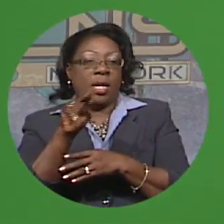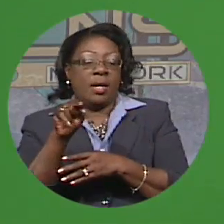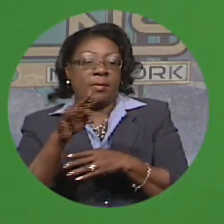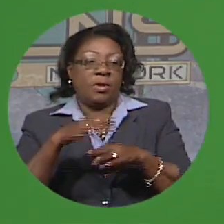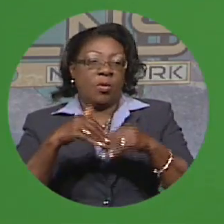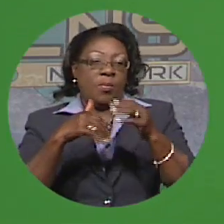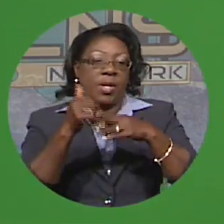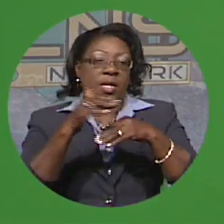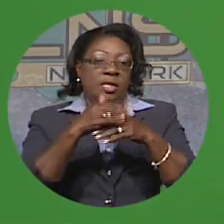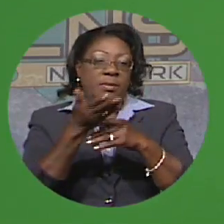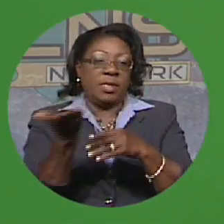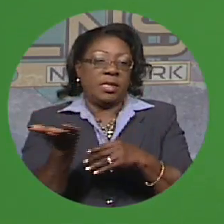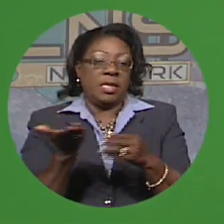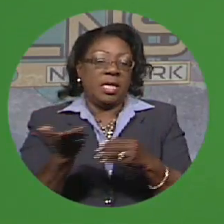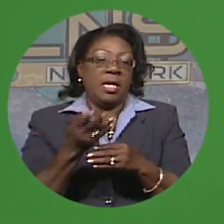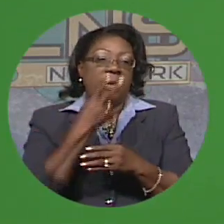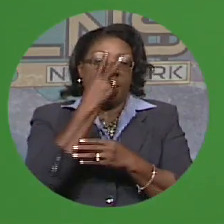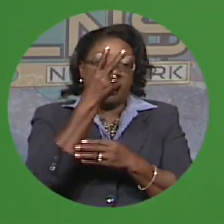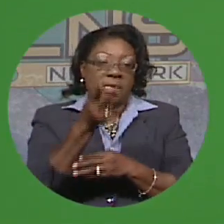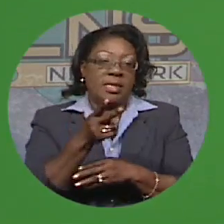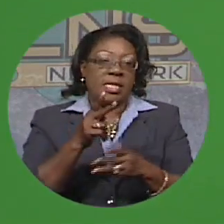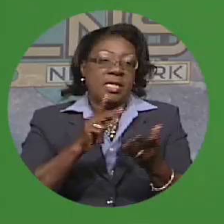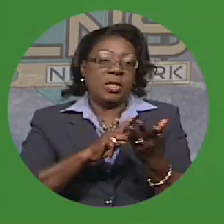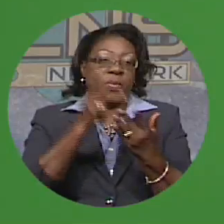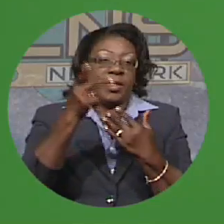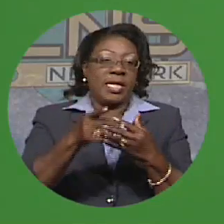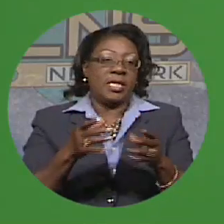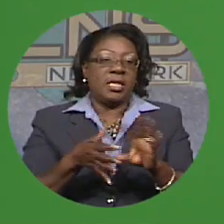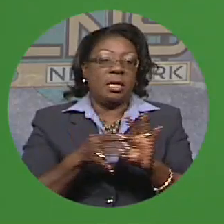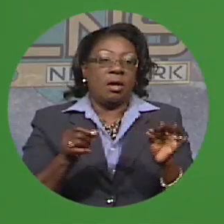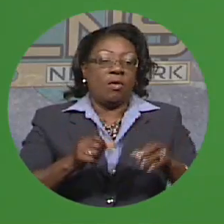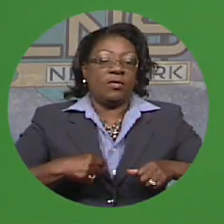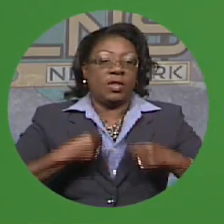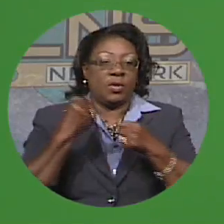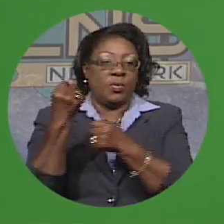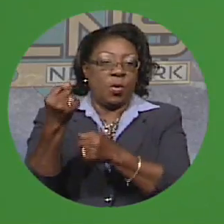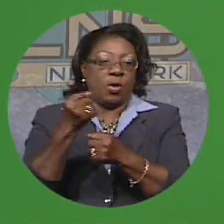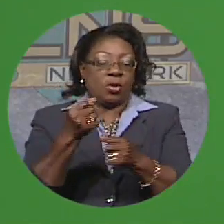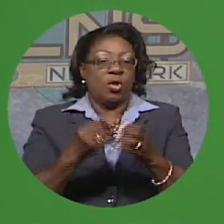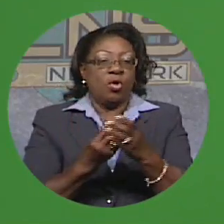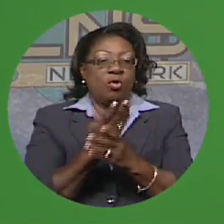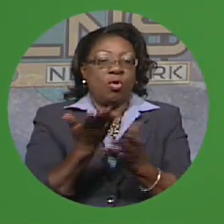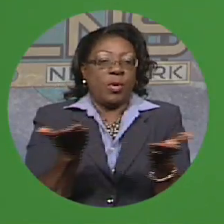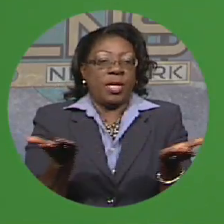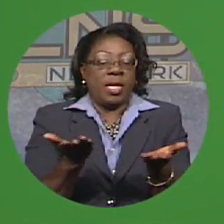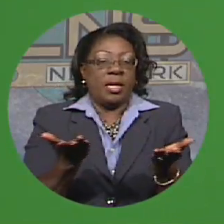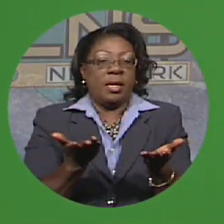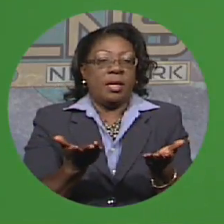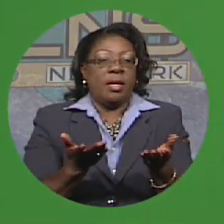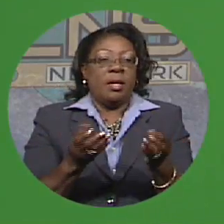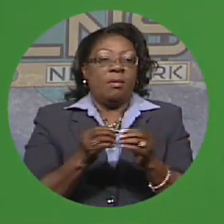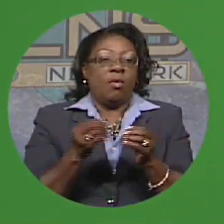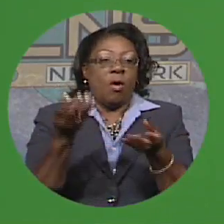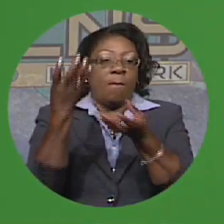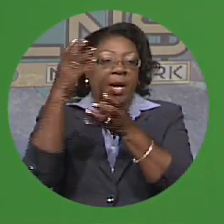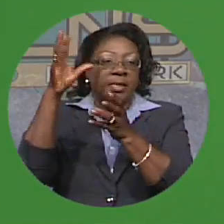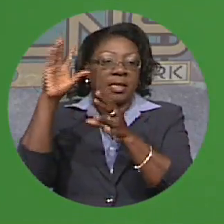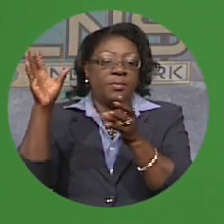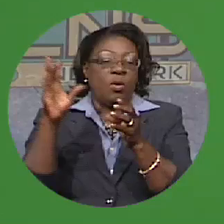building a gymnasium here, because he sees the potential of sports growing here, more particularly